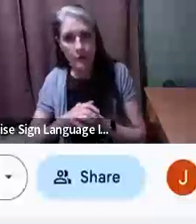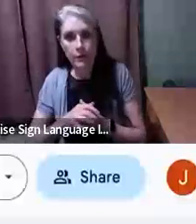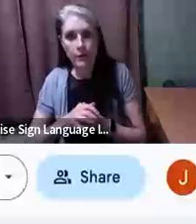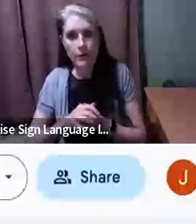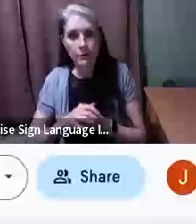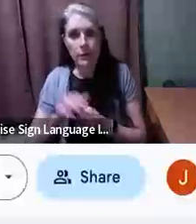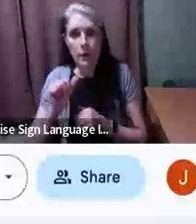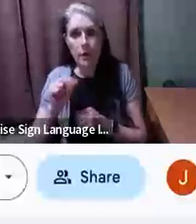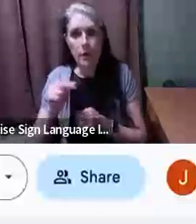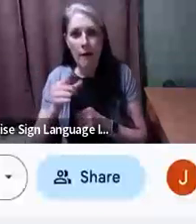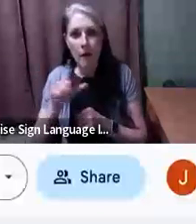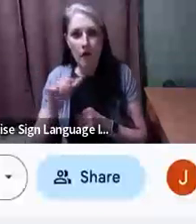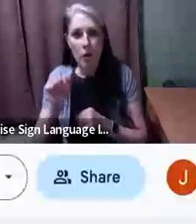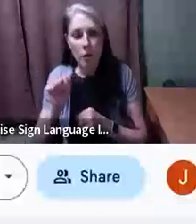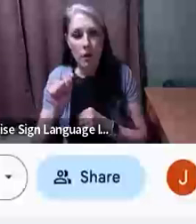Angela.